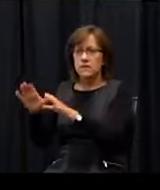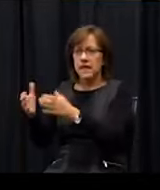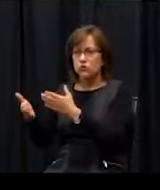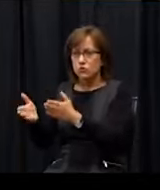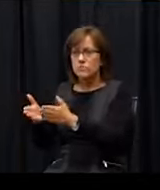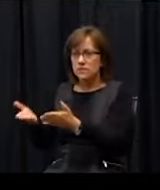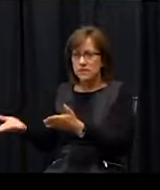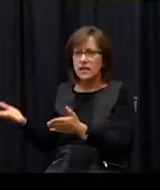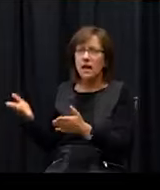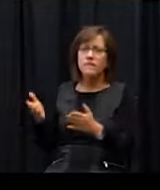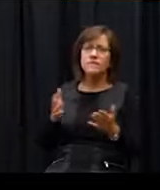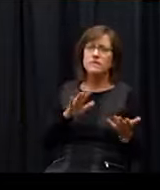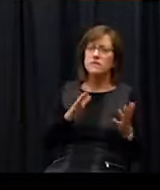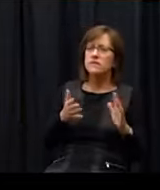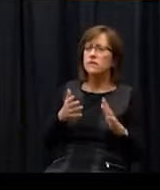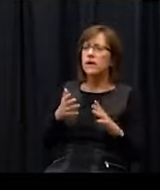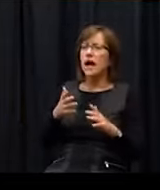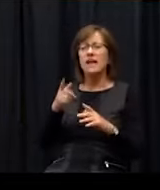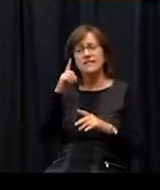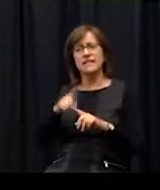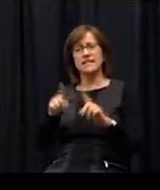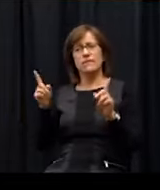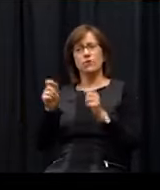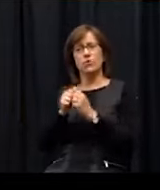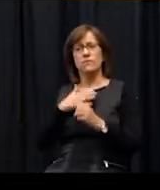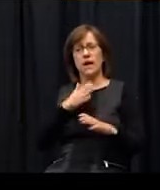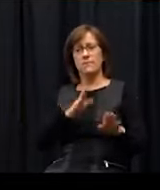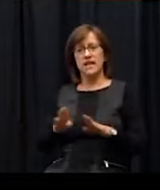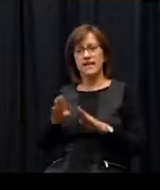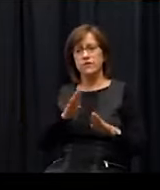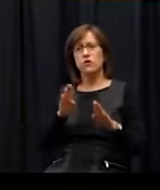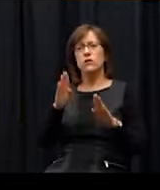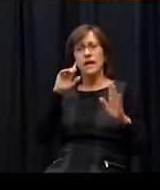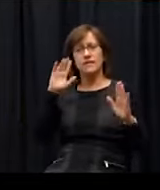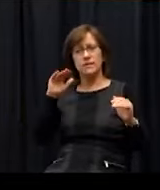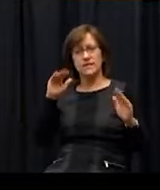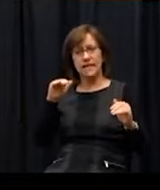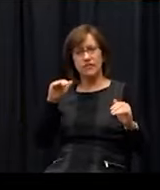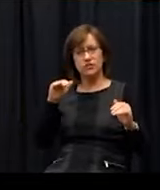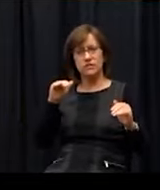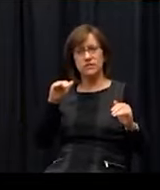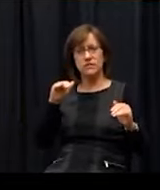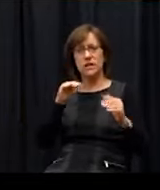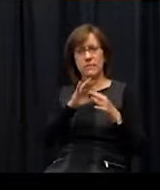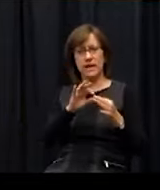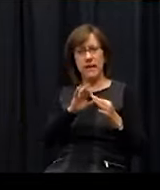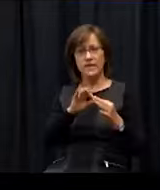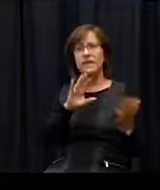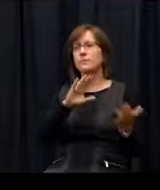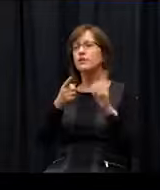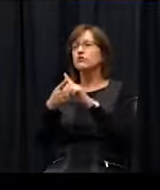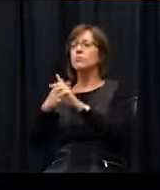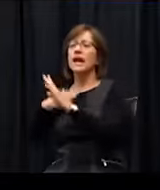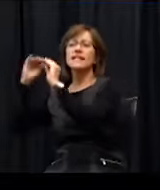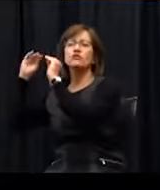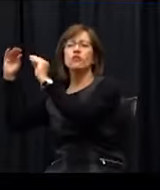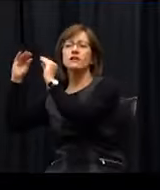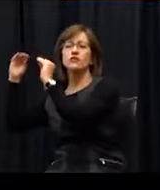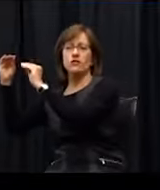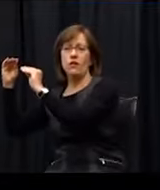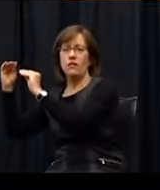it's different in what I do in my behavioral expectations and my commentary and compared to my instructional. Interesting. And so and once